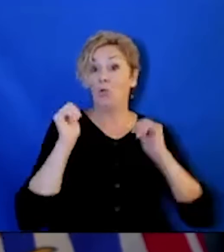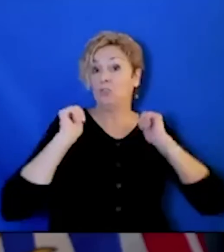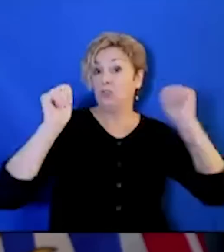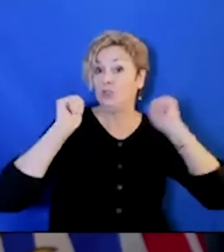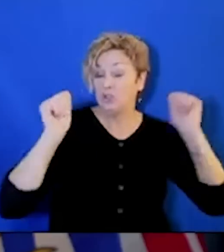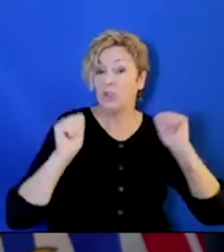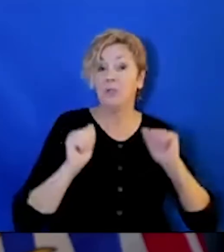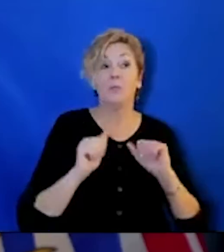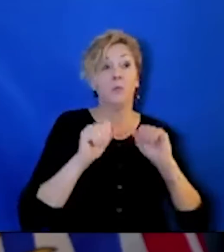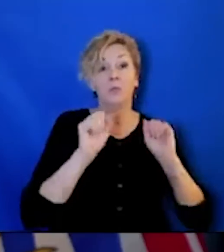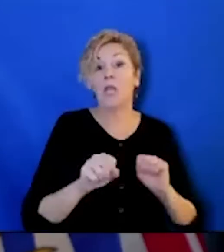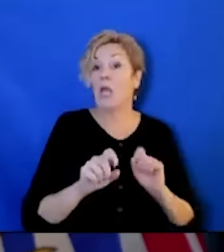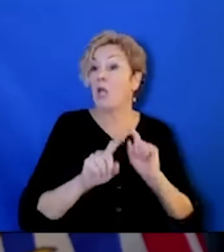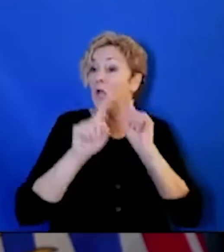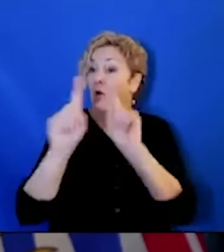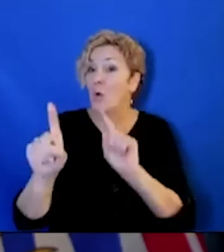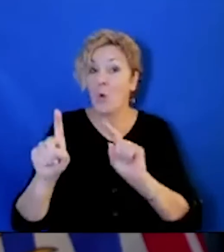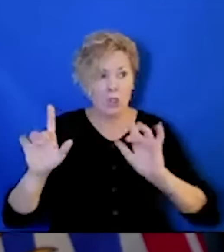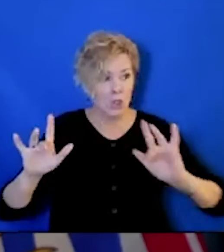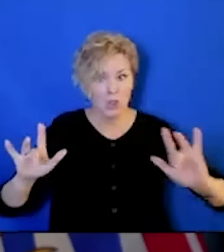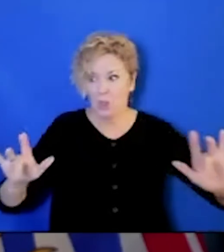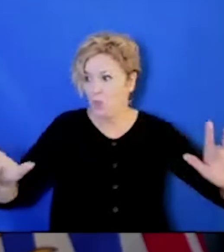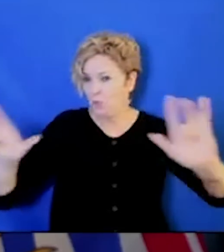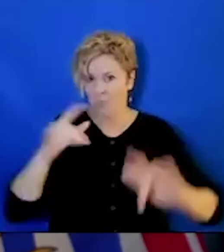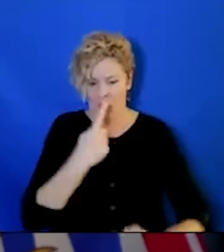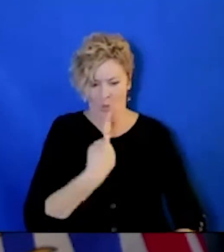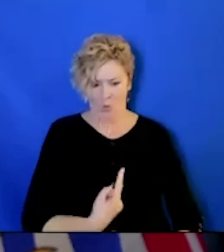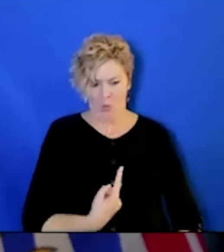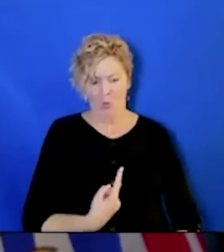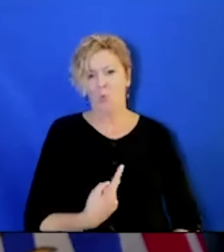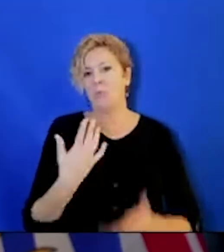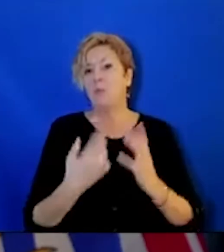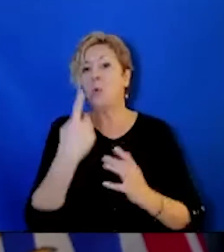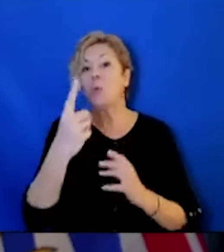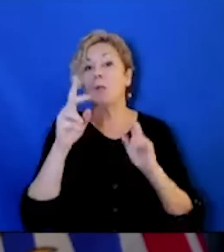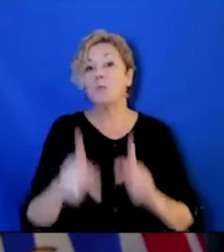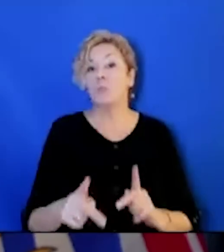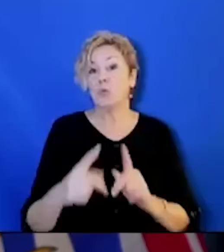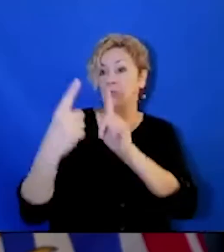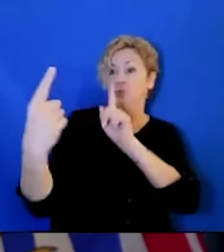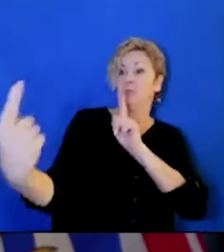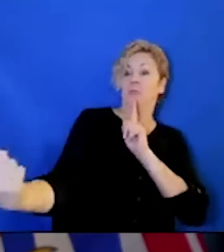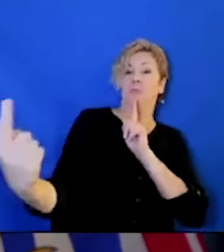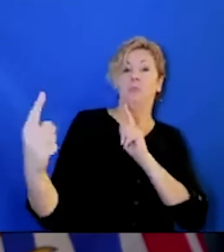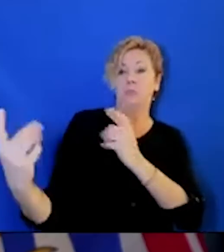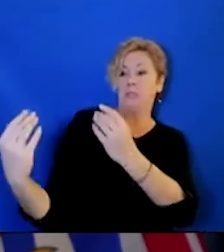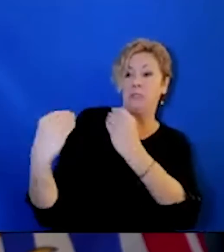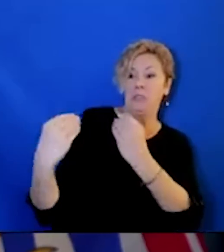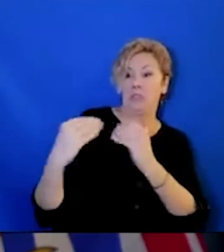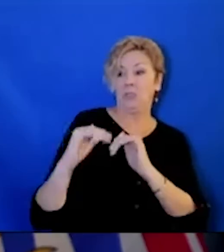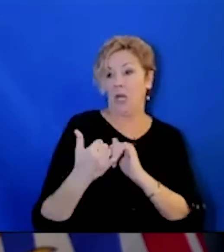with a trainer, or in a 1-to-2 ratio with trainers in specific gyms, those